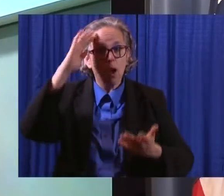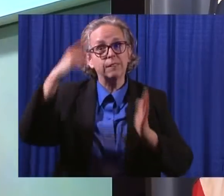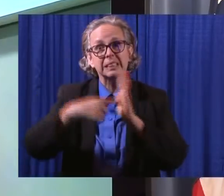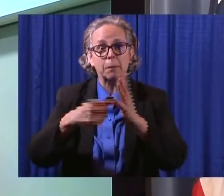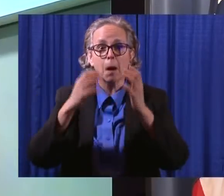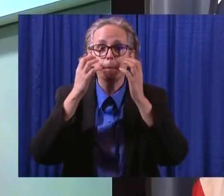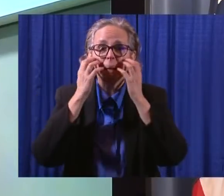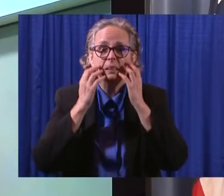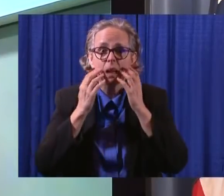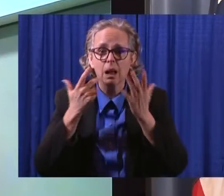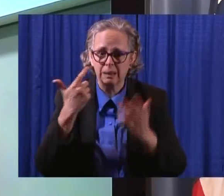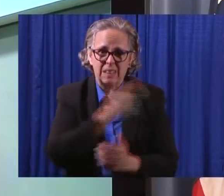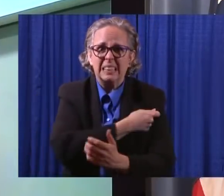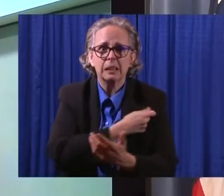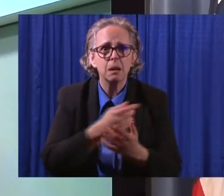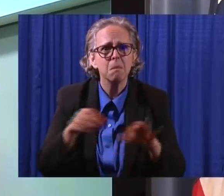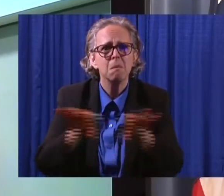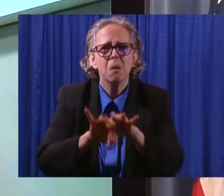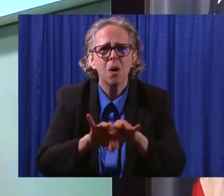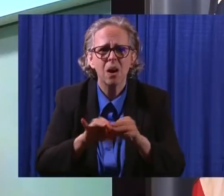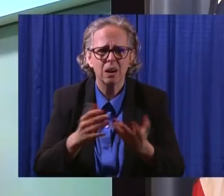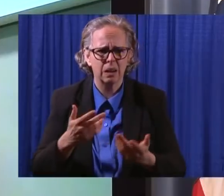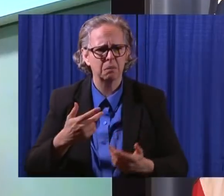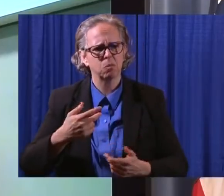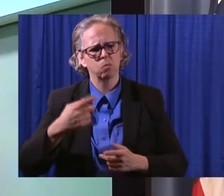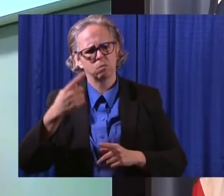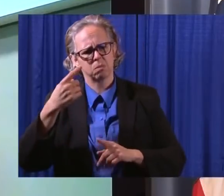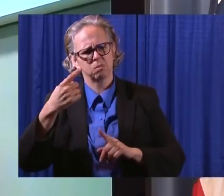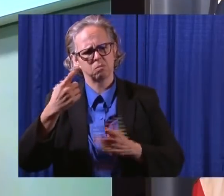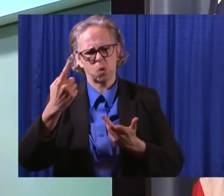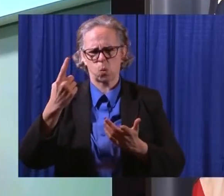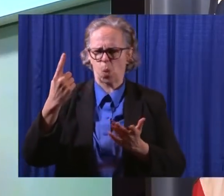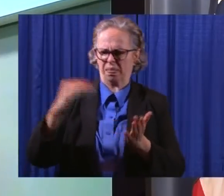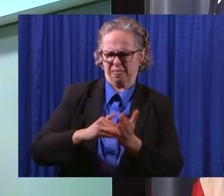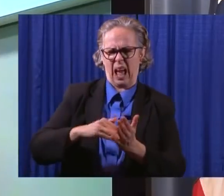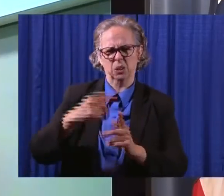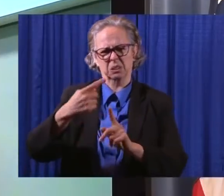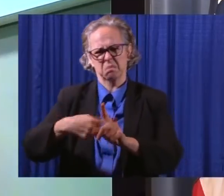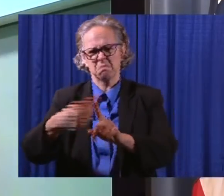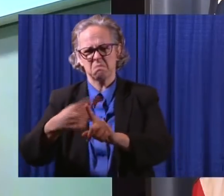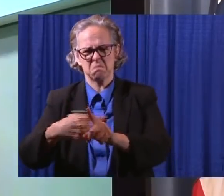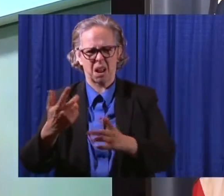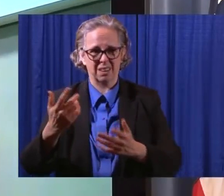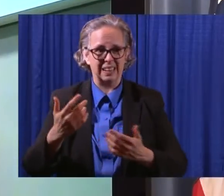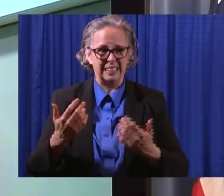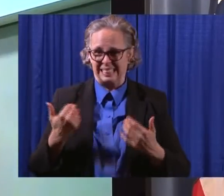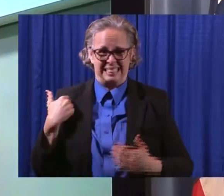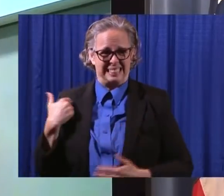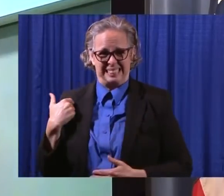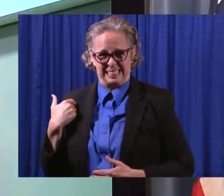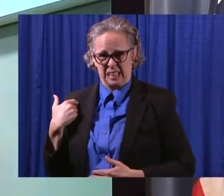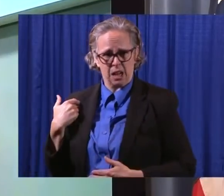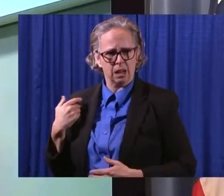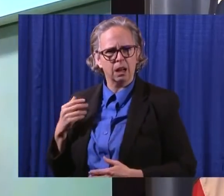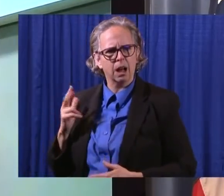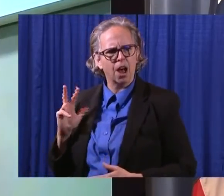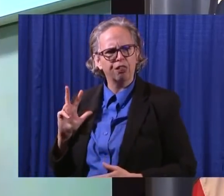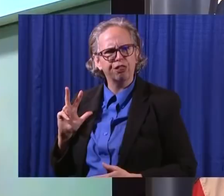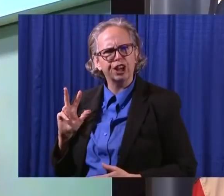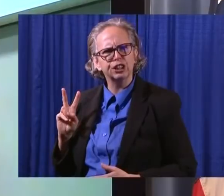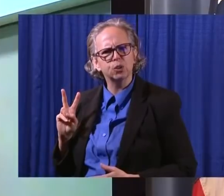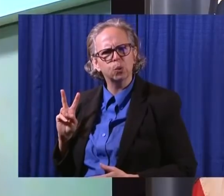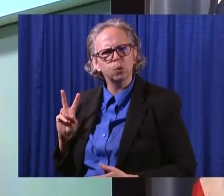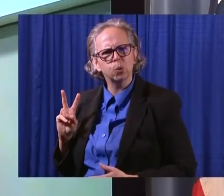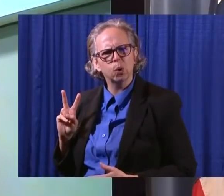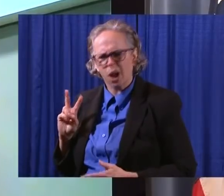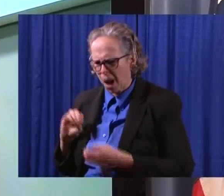particular vaccine. And in the month of April, as an example, that number was 32. Why does this concern us? Vaccines